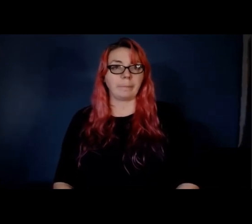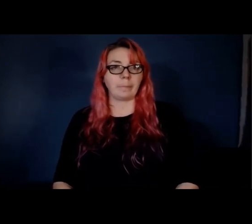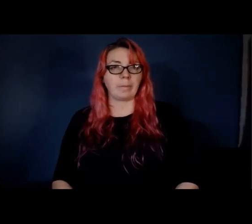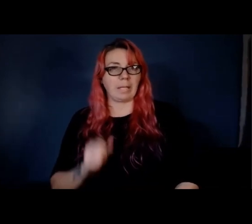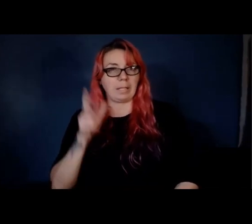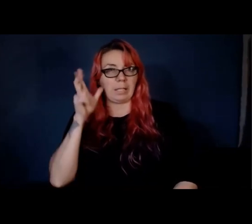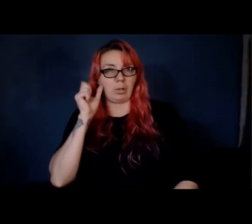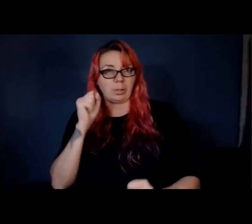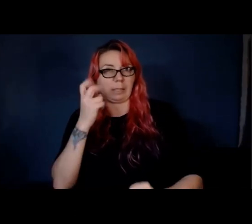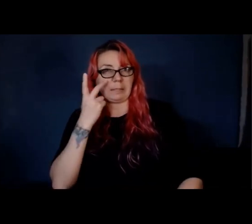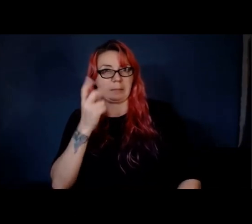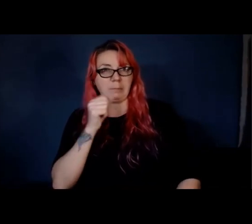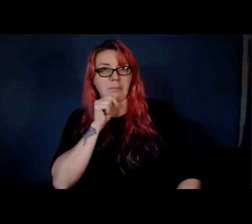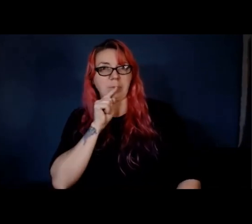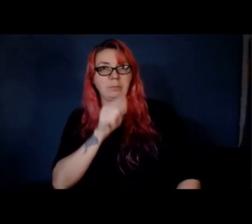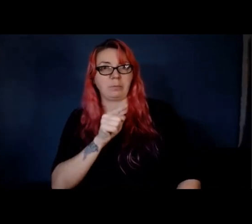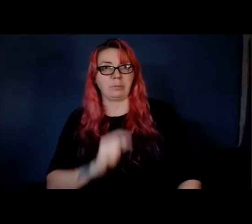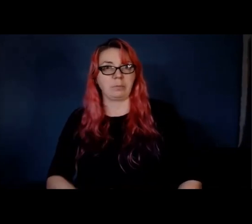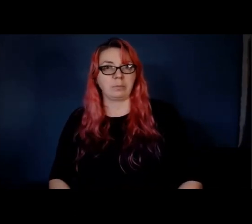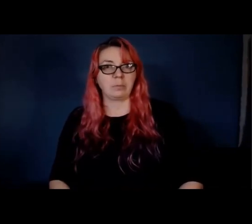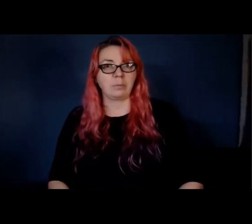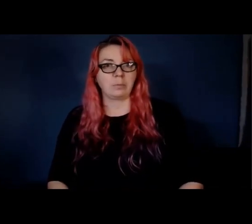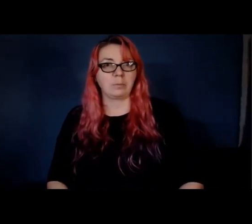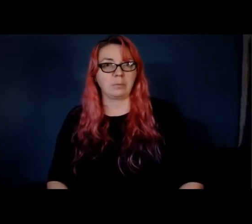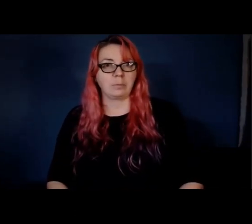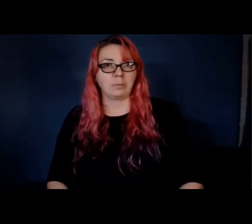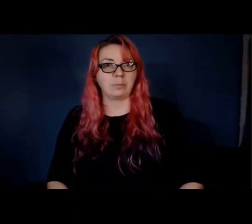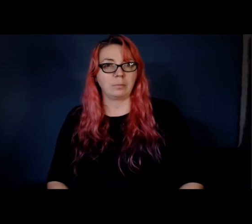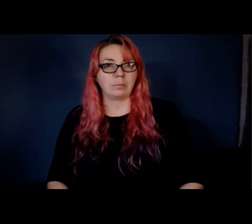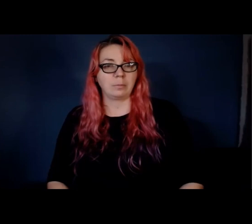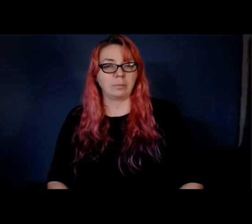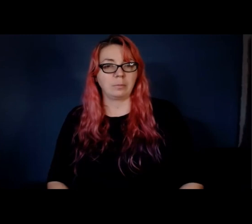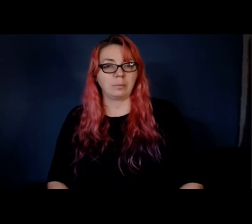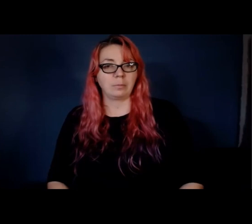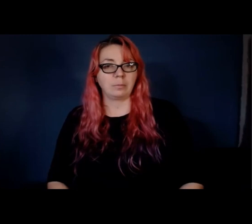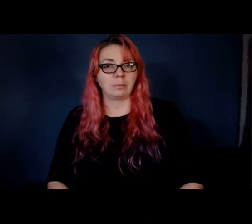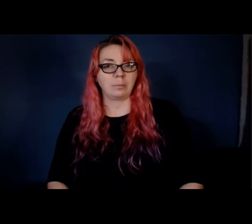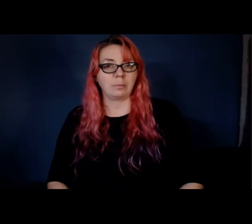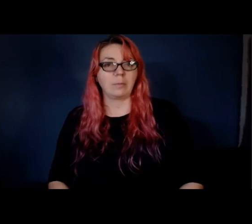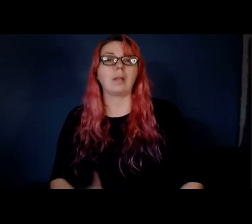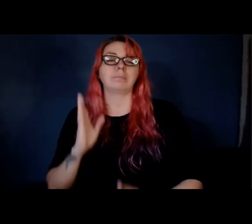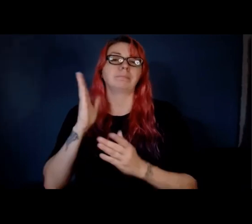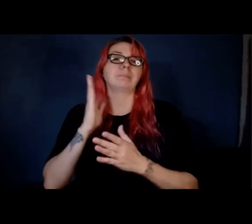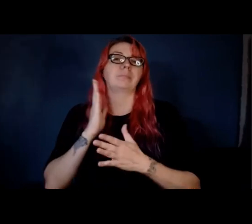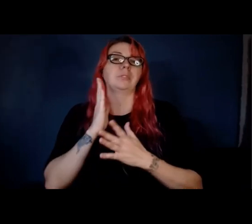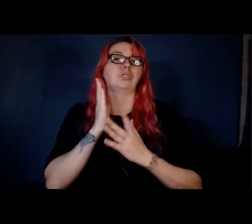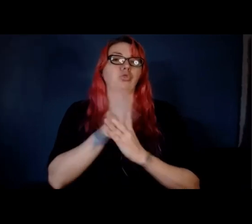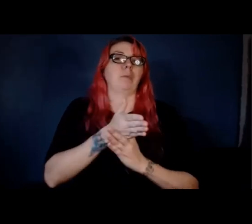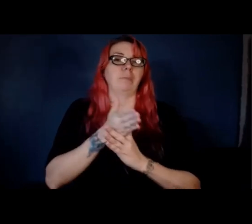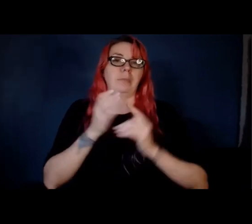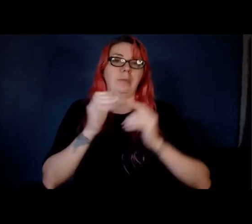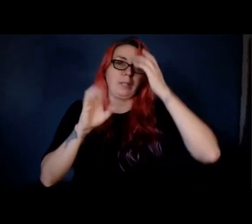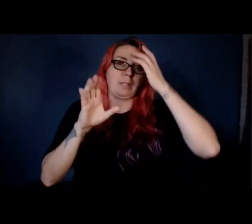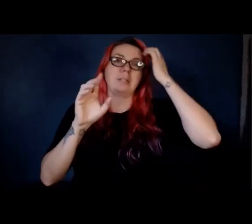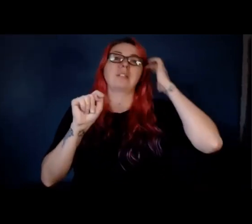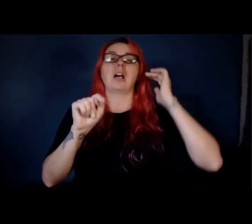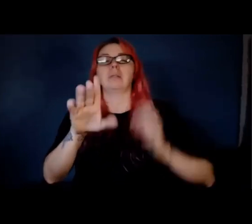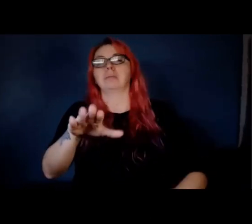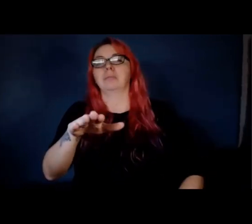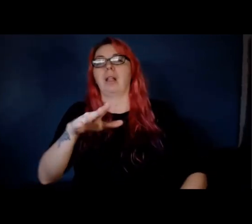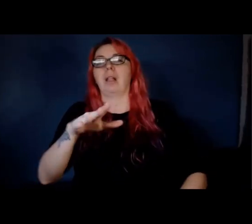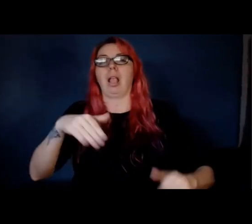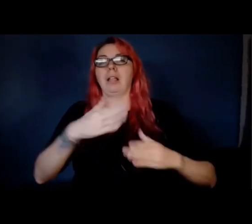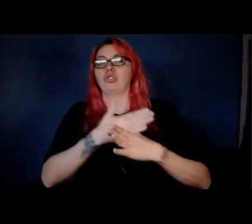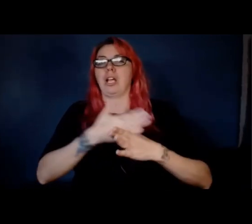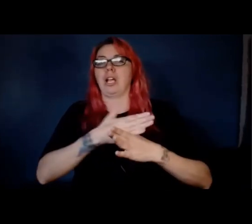in use of force cases involving police in Canada. Sorry, Douglas, I don't hear you sharing your screen. Each story